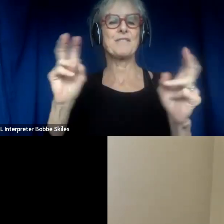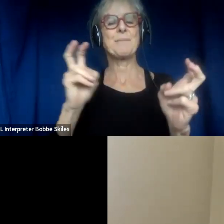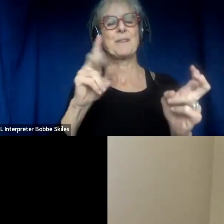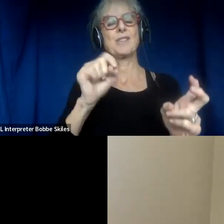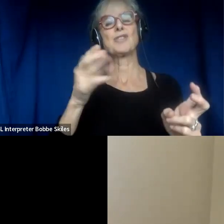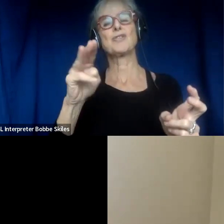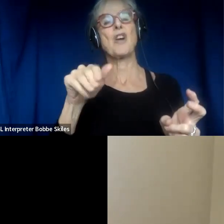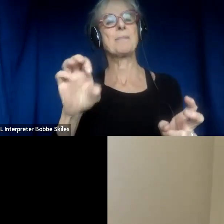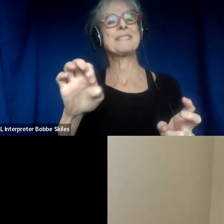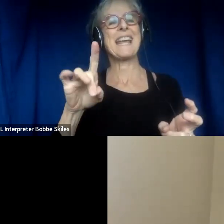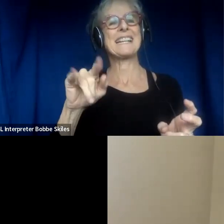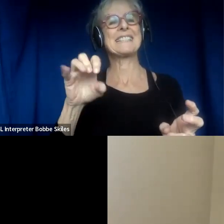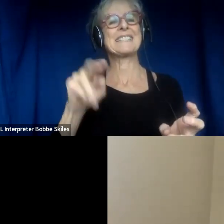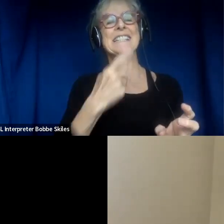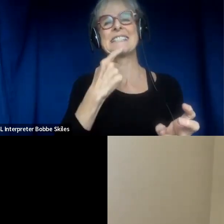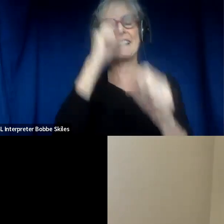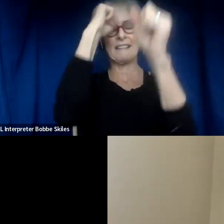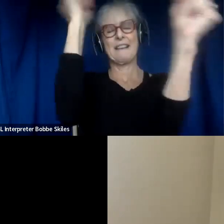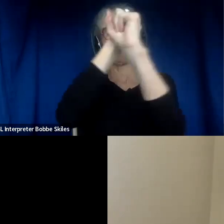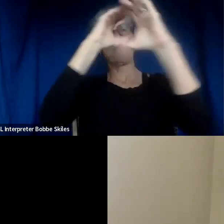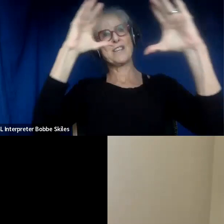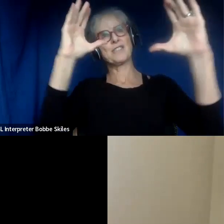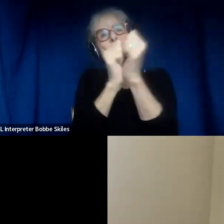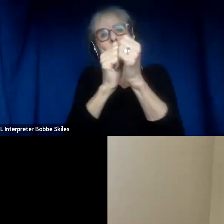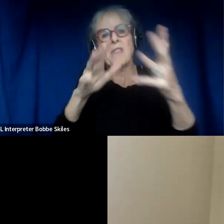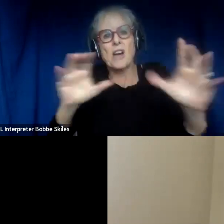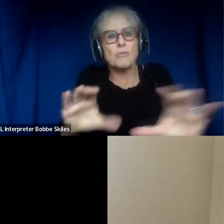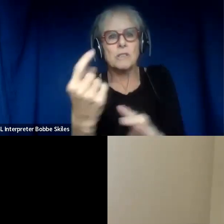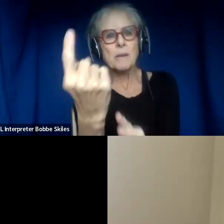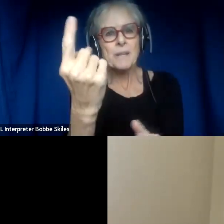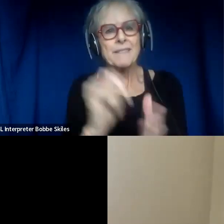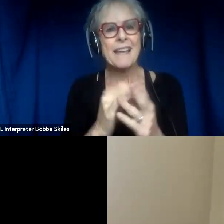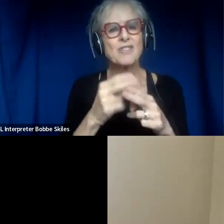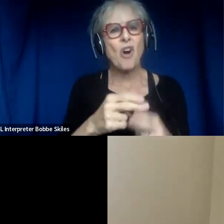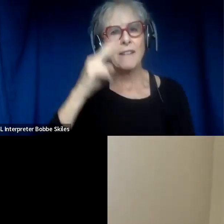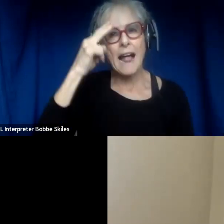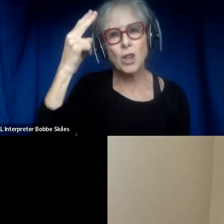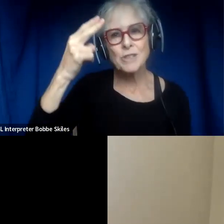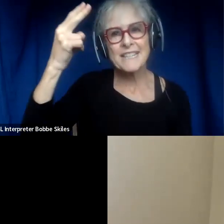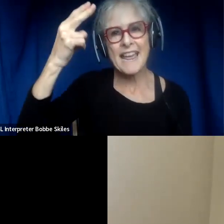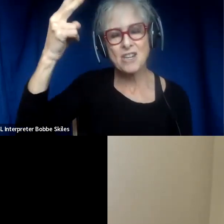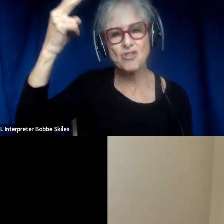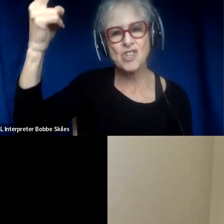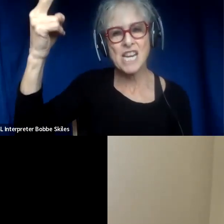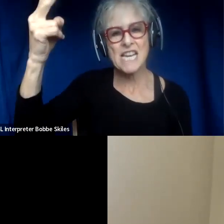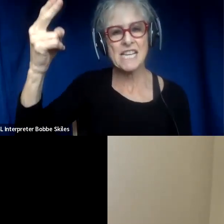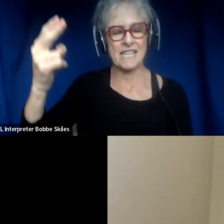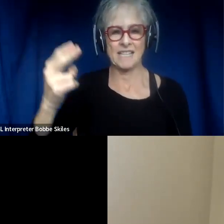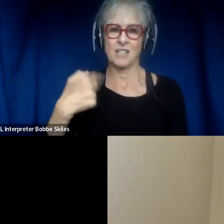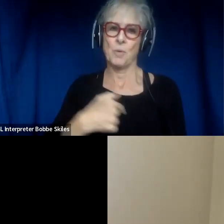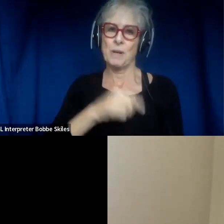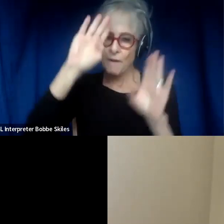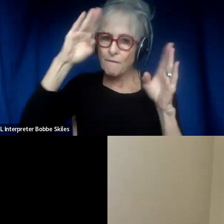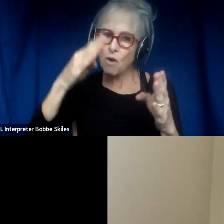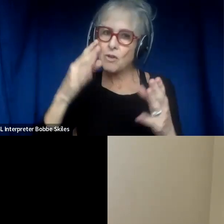said, vision without execution is hallucination. And so we're going to be focusing a lot